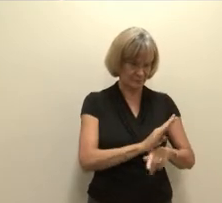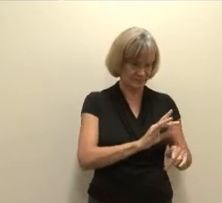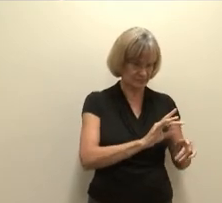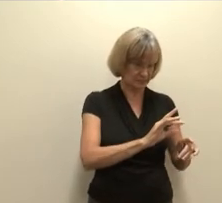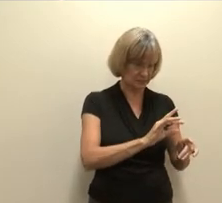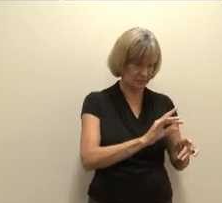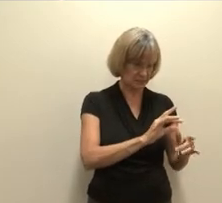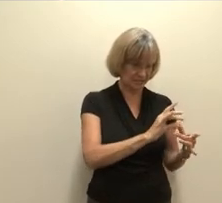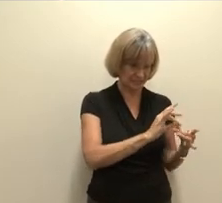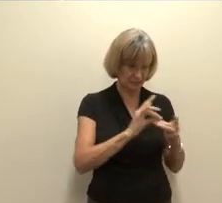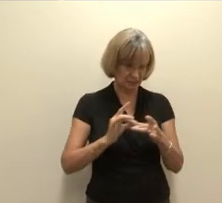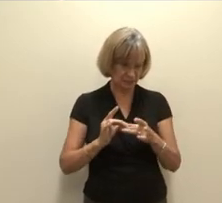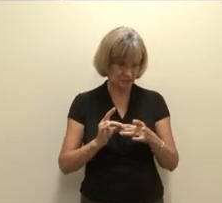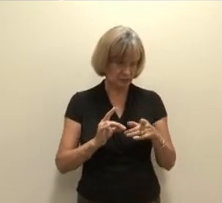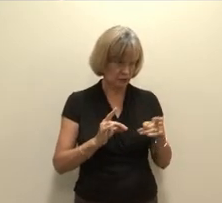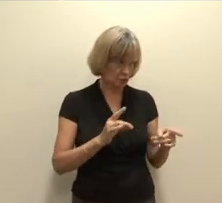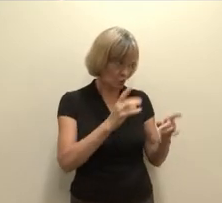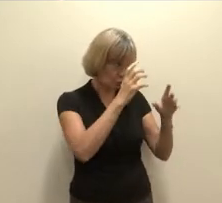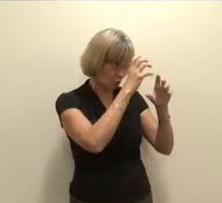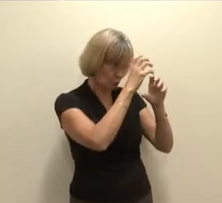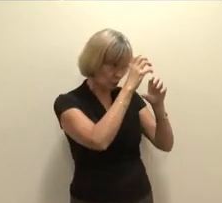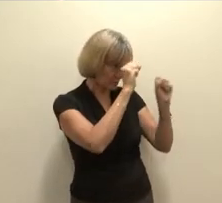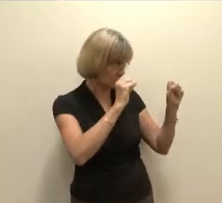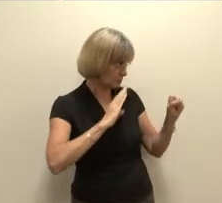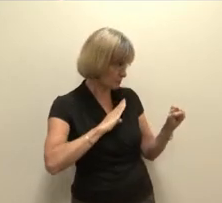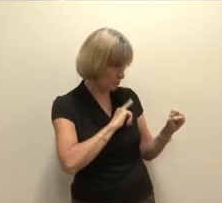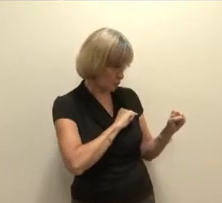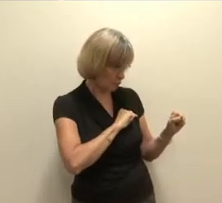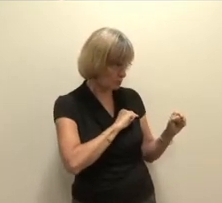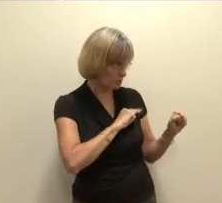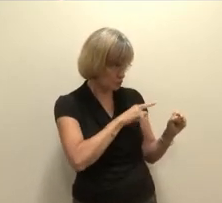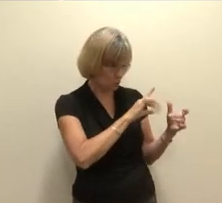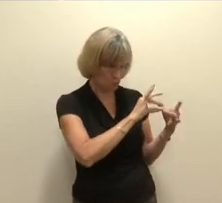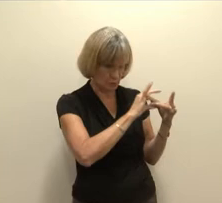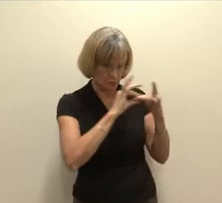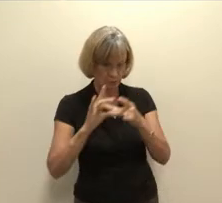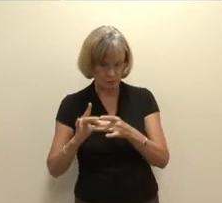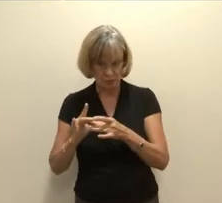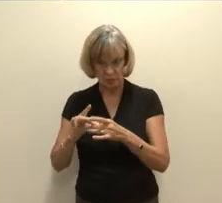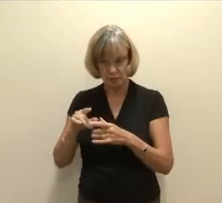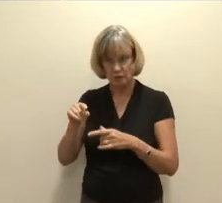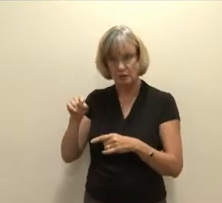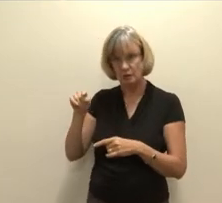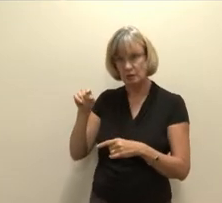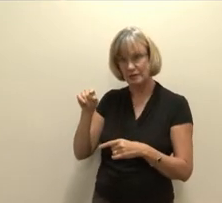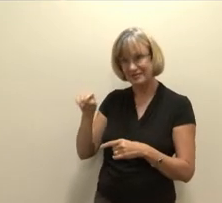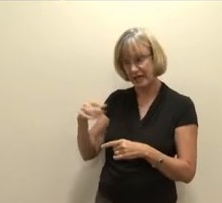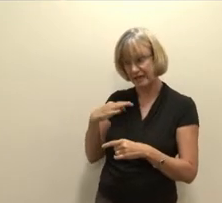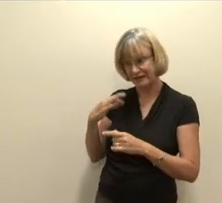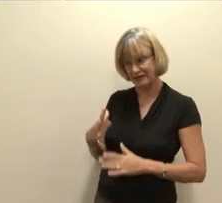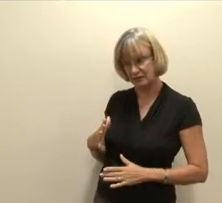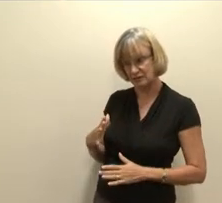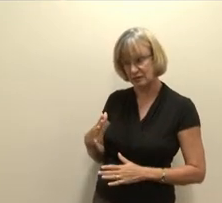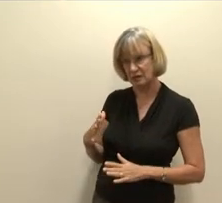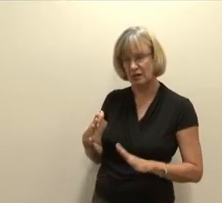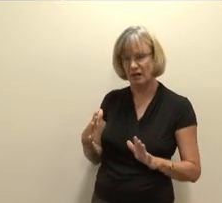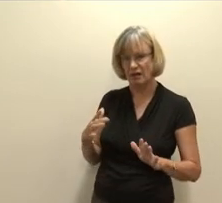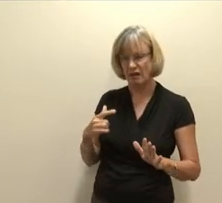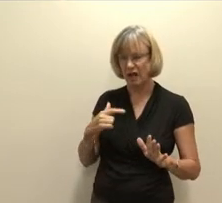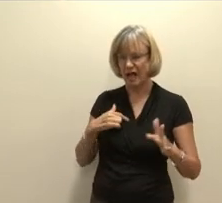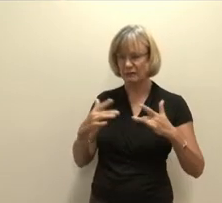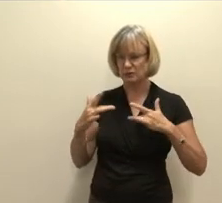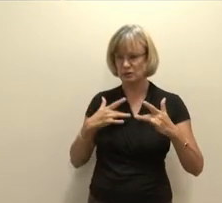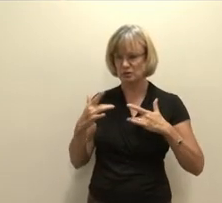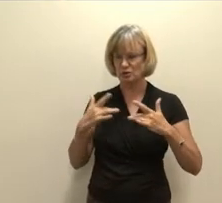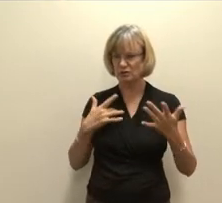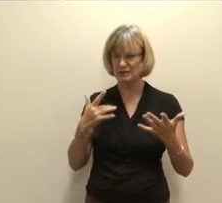board has with the candidate, that brings about concerns for me because it brings about an ethical issue for me and